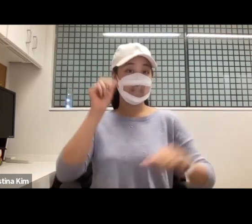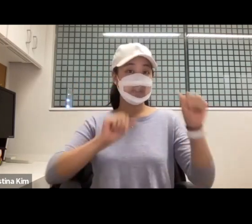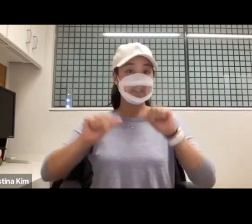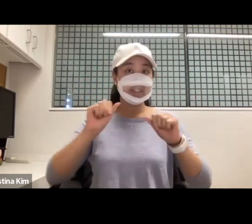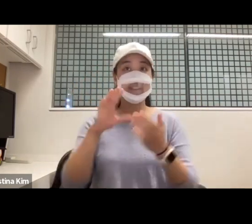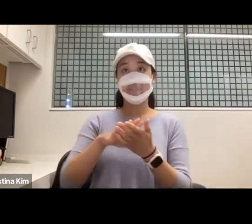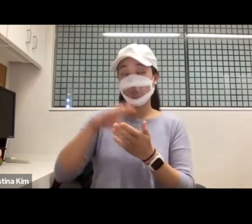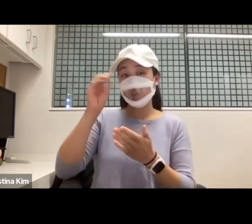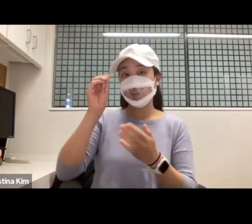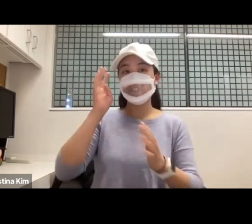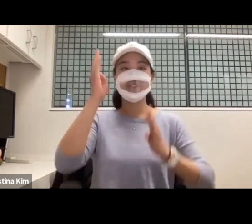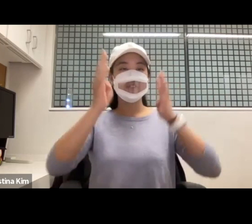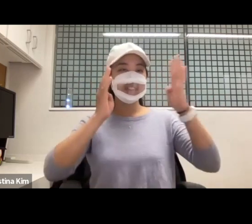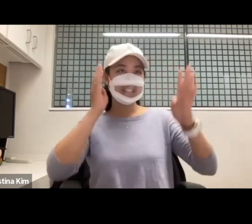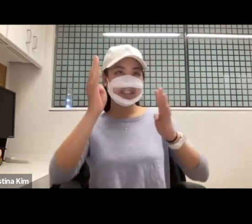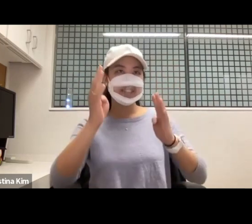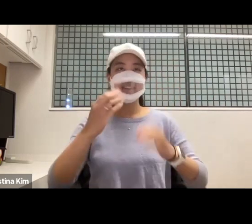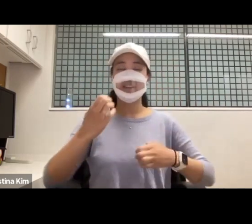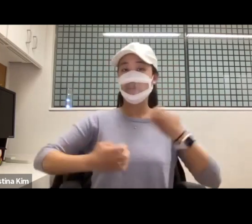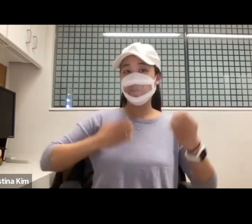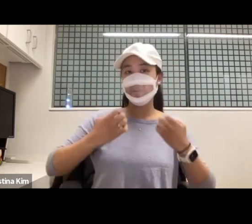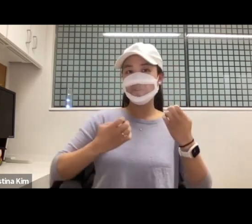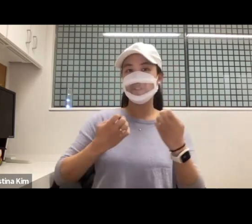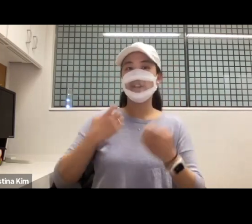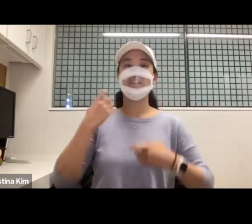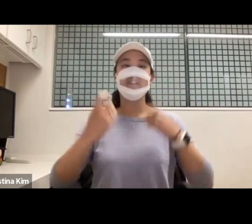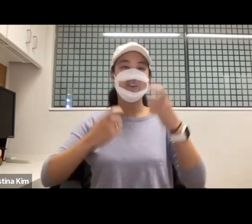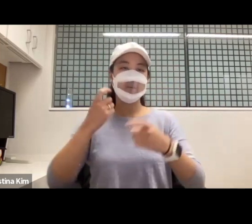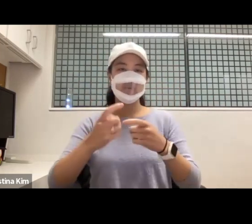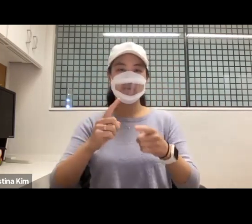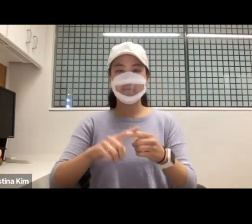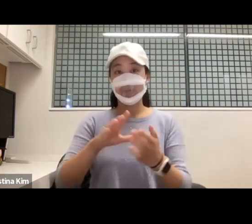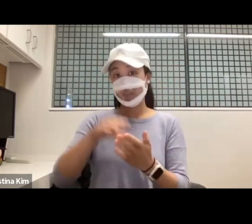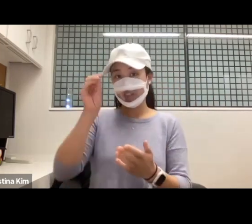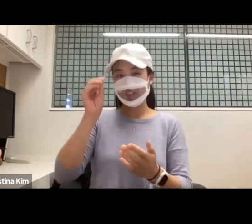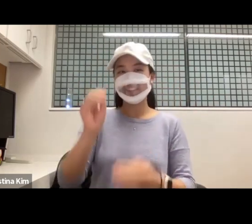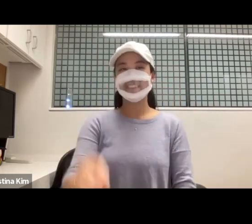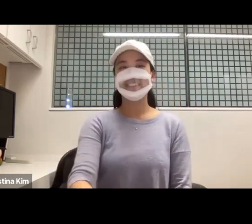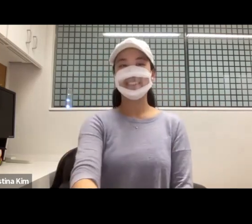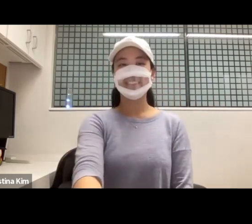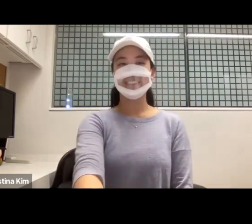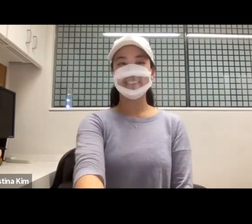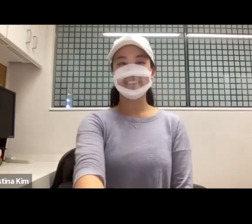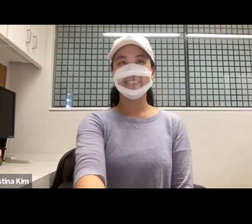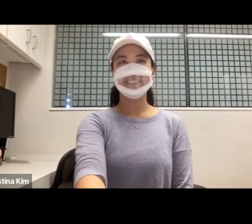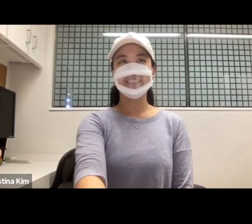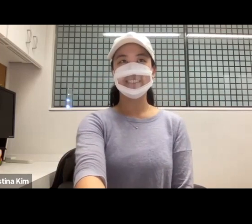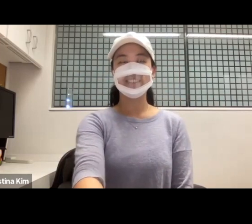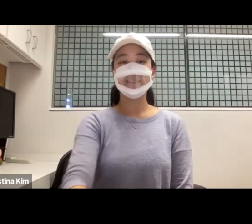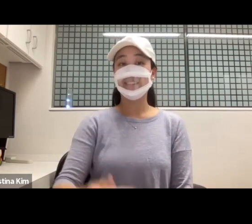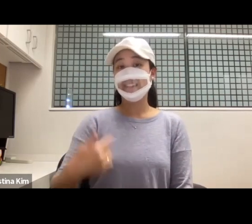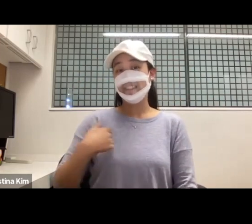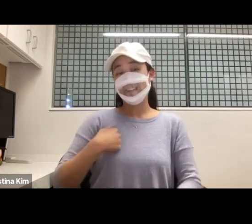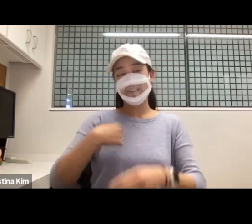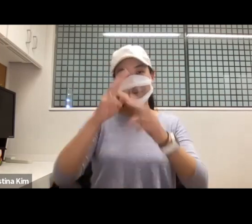This year's Distinguished Lecture Series theme is the neuroscience of language, creativity, emotion, and their contribution